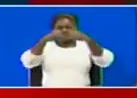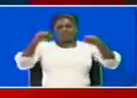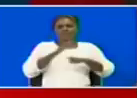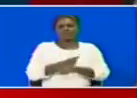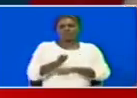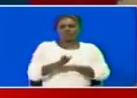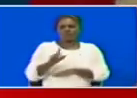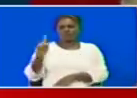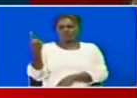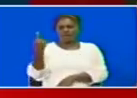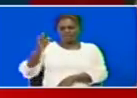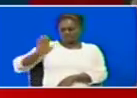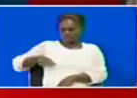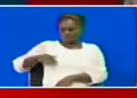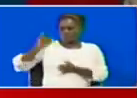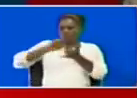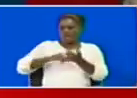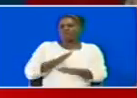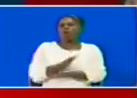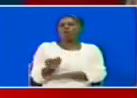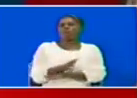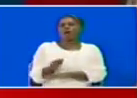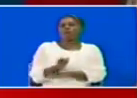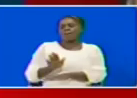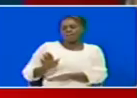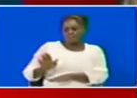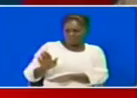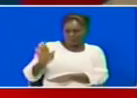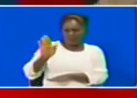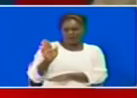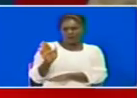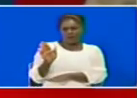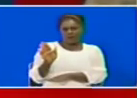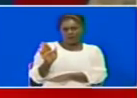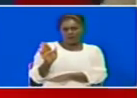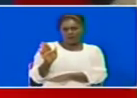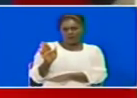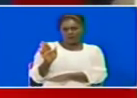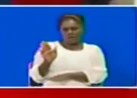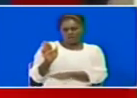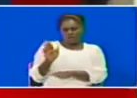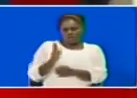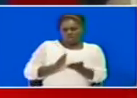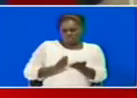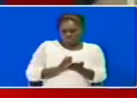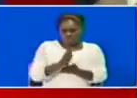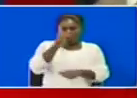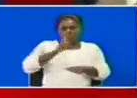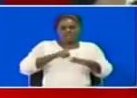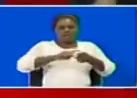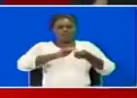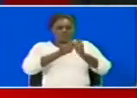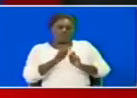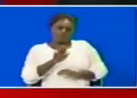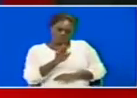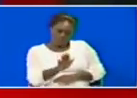and First Lady Michelle Obama for their gracious Aid throughout this transition they